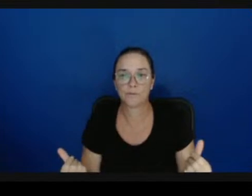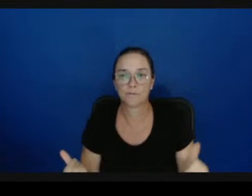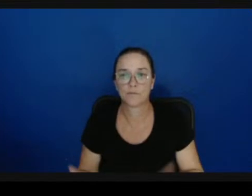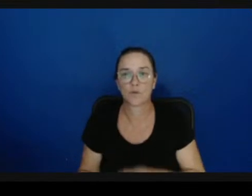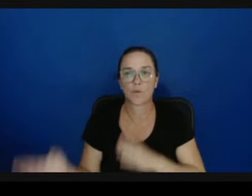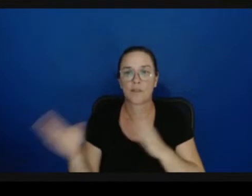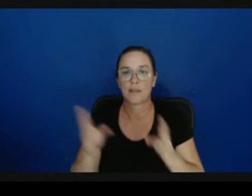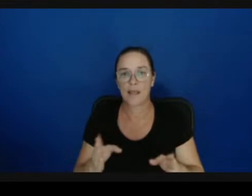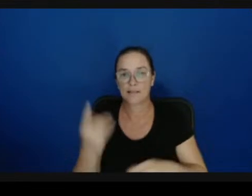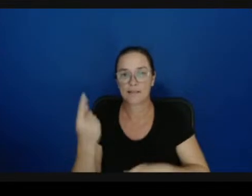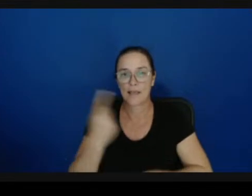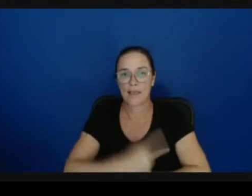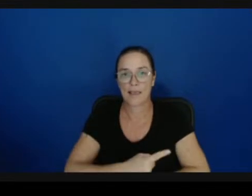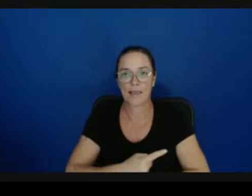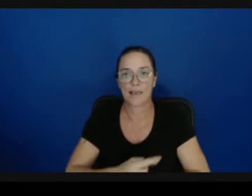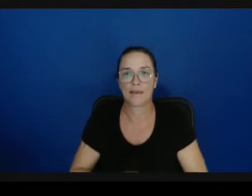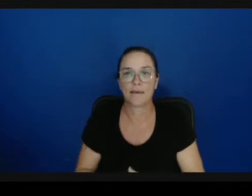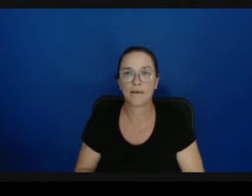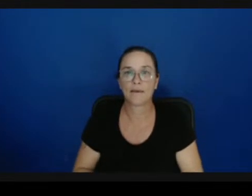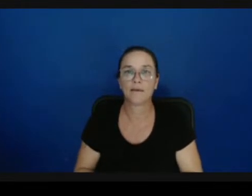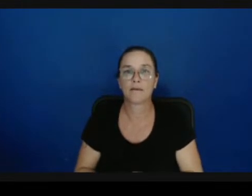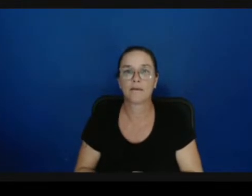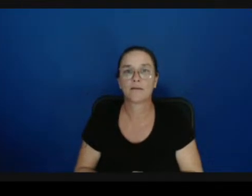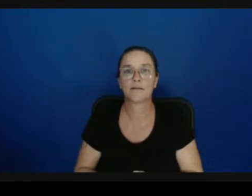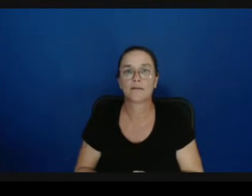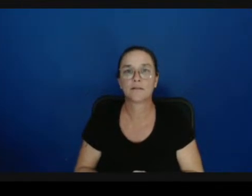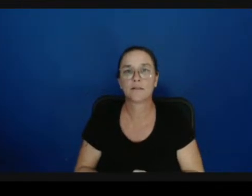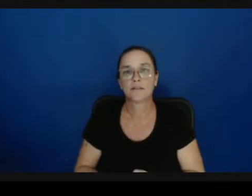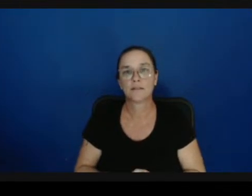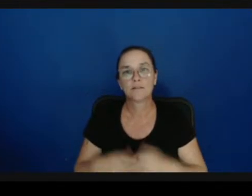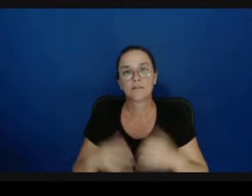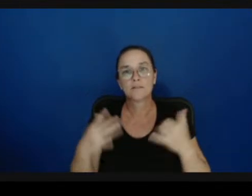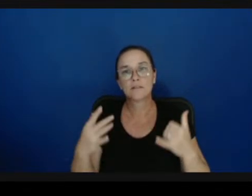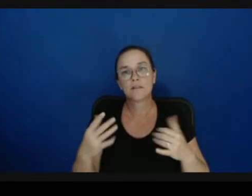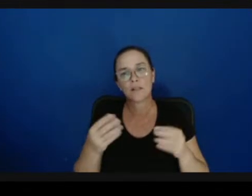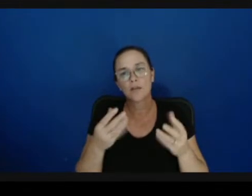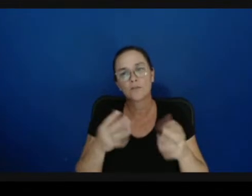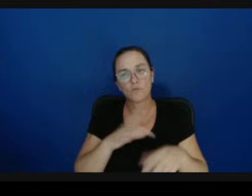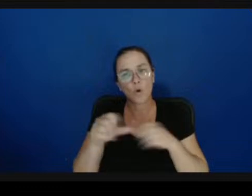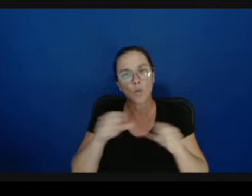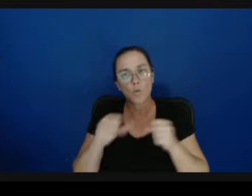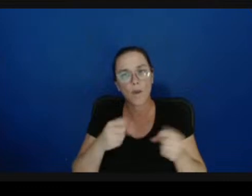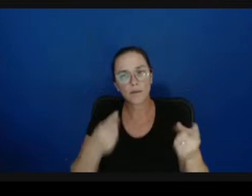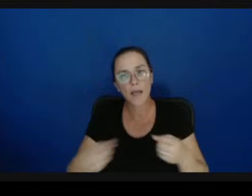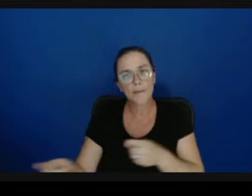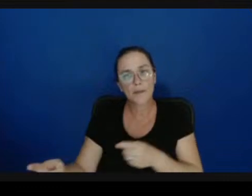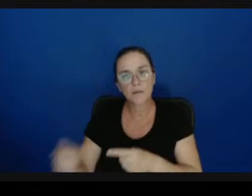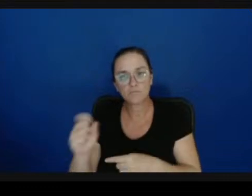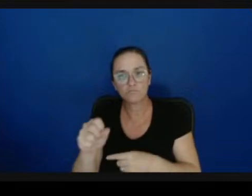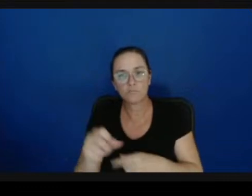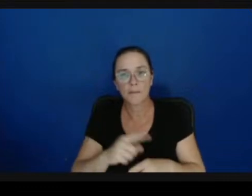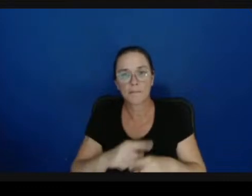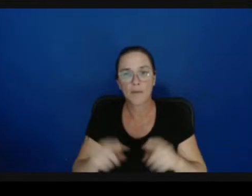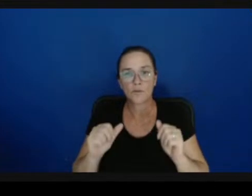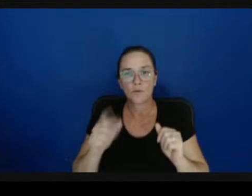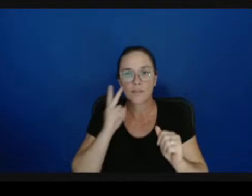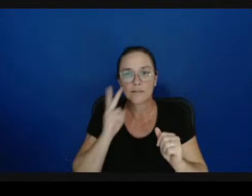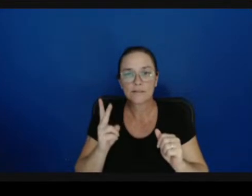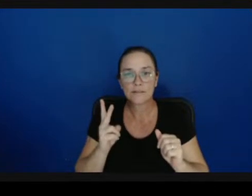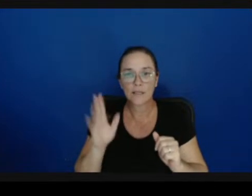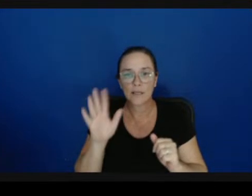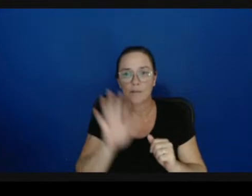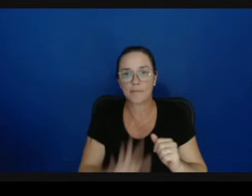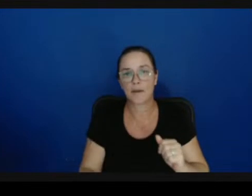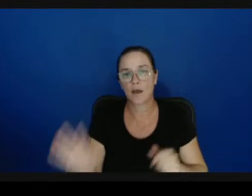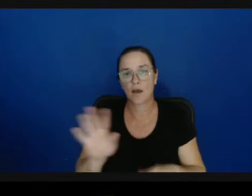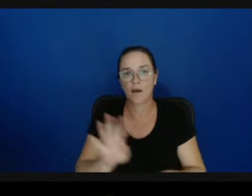day. And here's the next day. It's still fairly slow. Lots of earthquakes still happening, but you can note right around